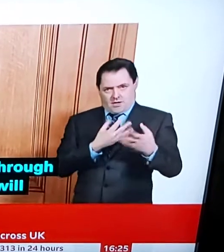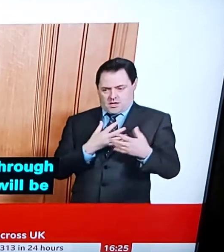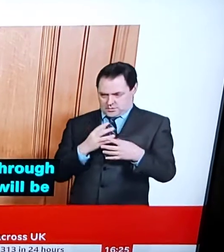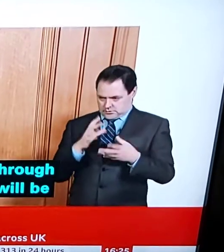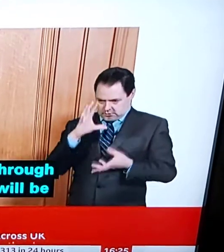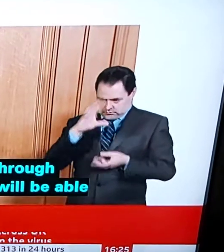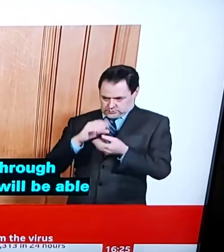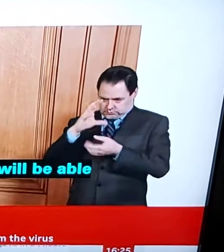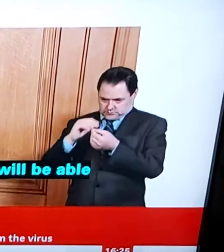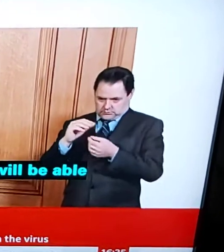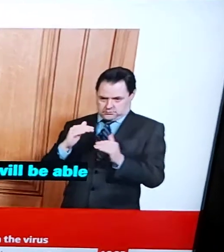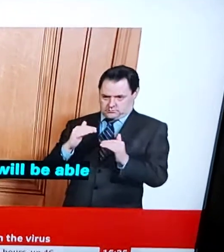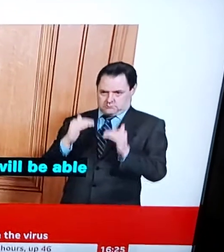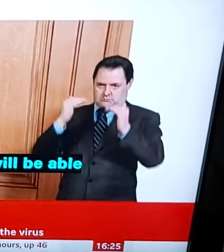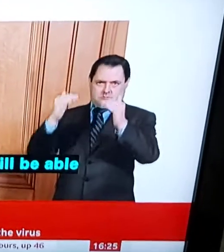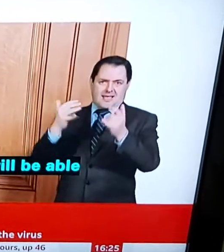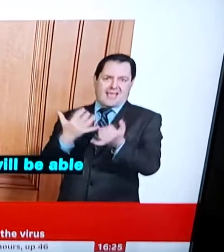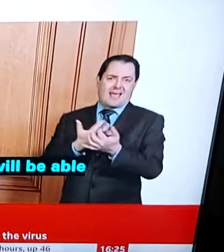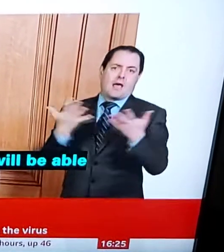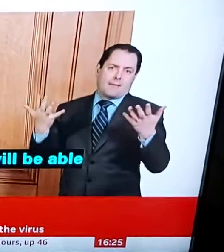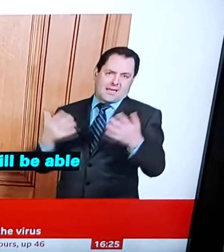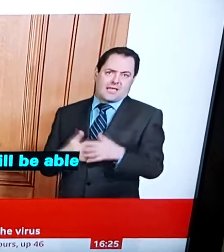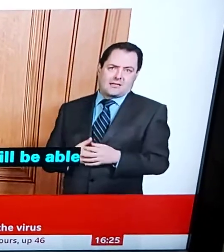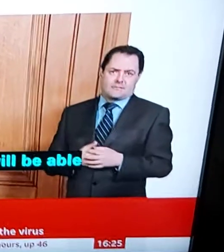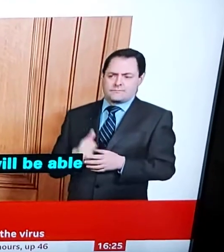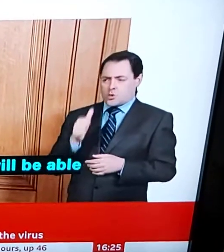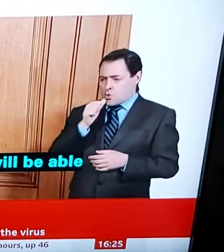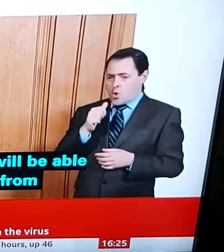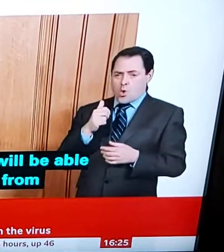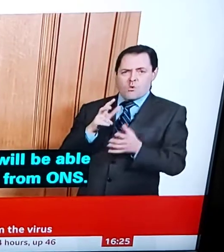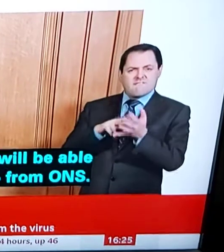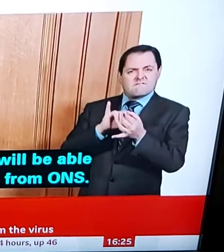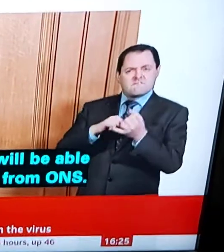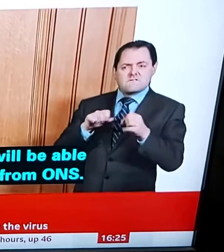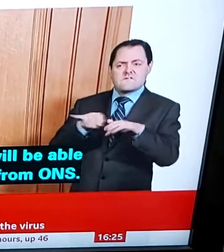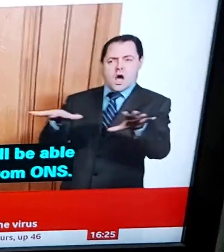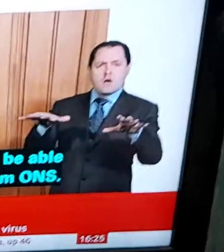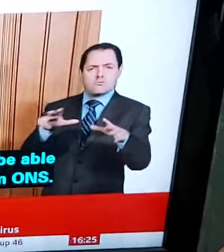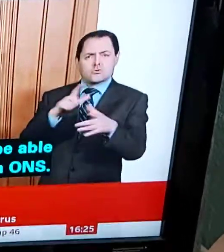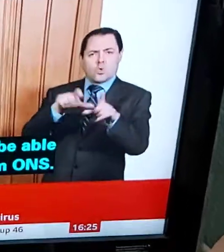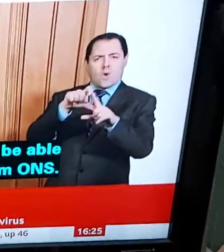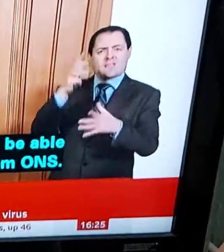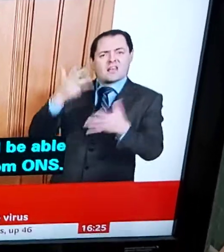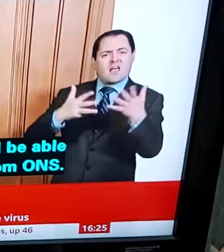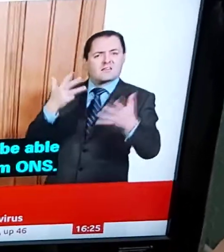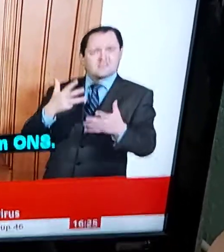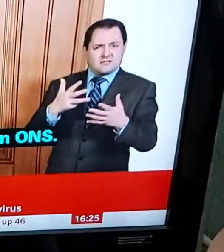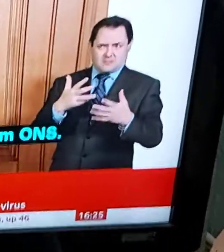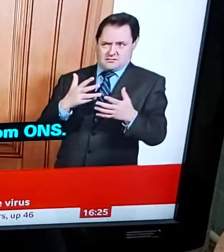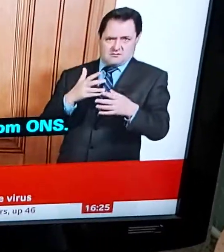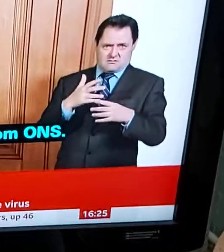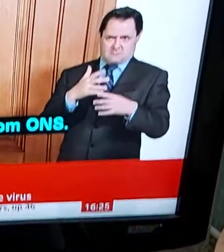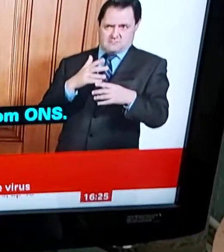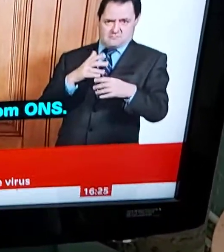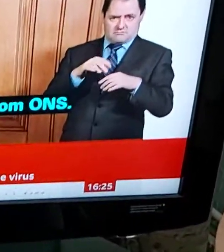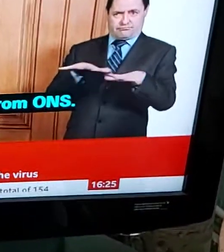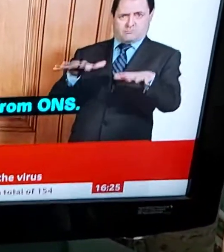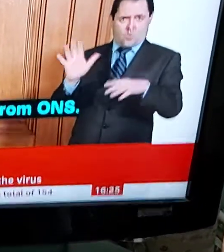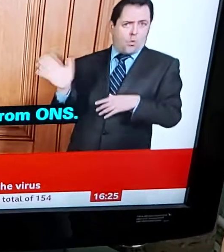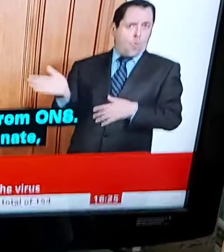you've asked. This disease does not discriminate, or this virus does not discriminate. It affects everybody in all settings,